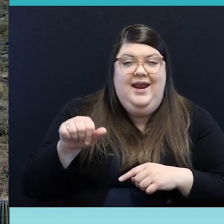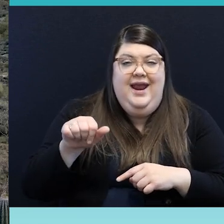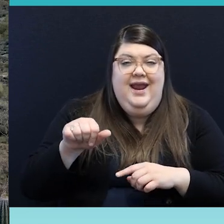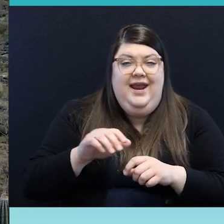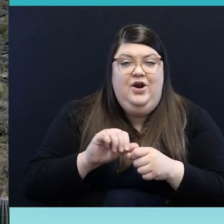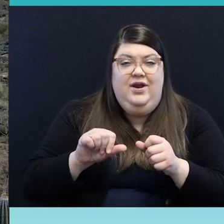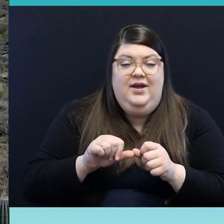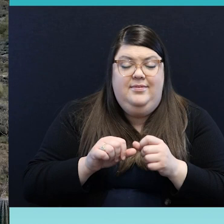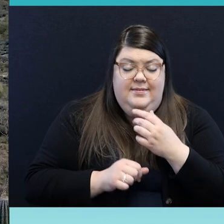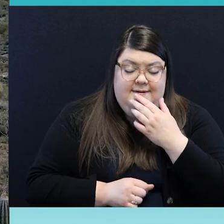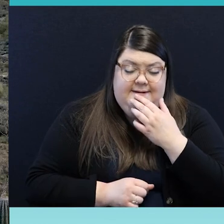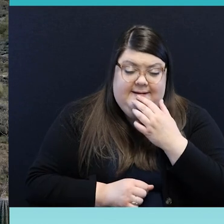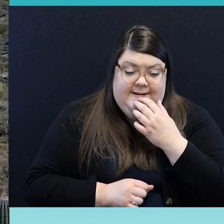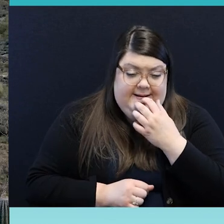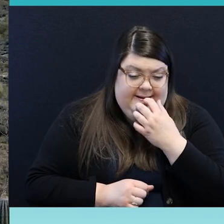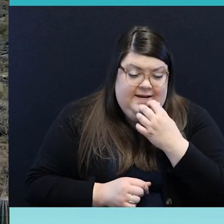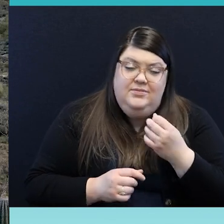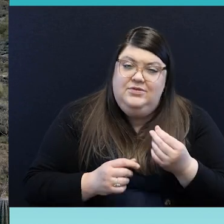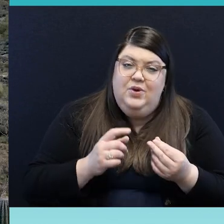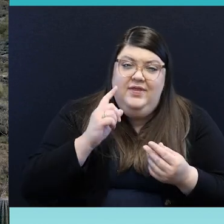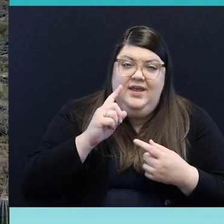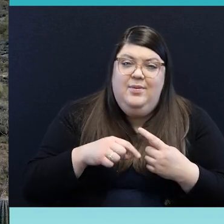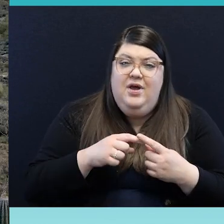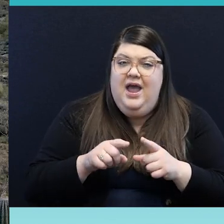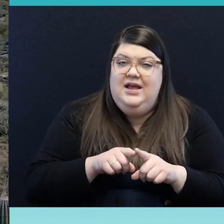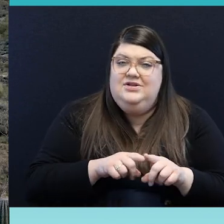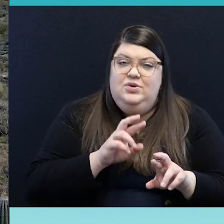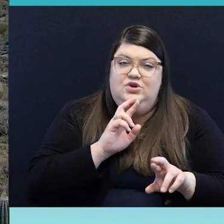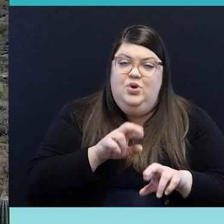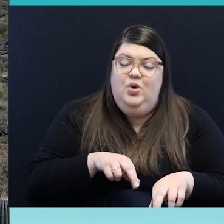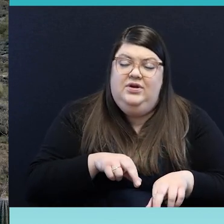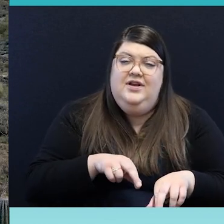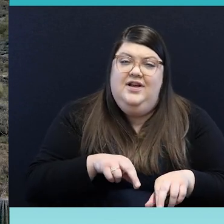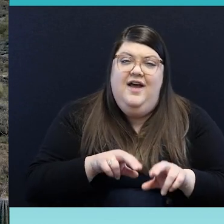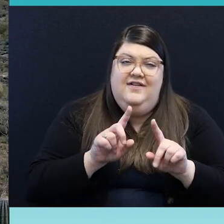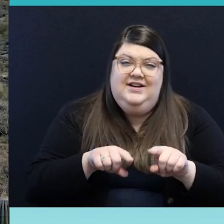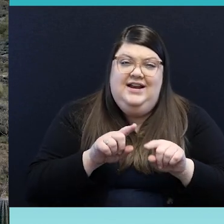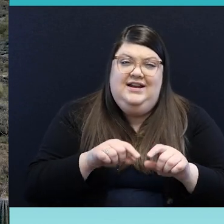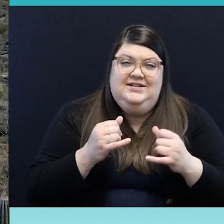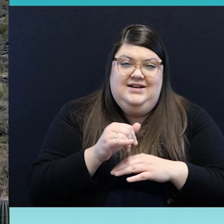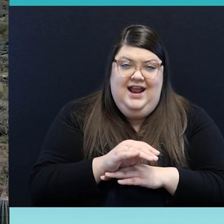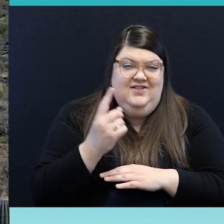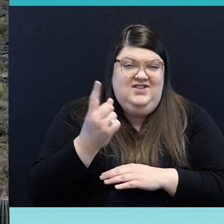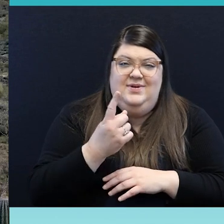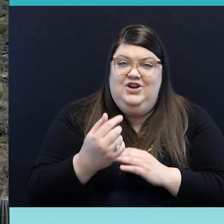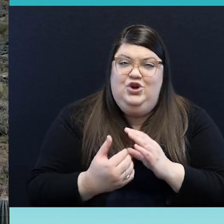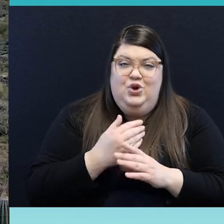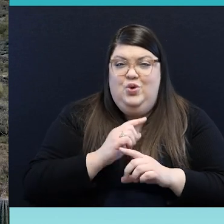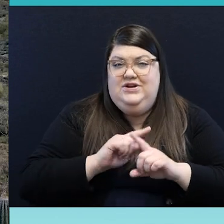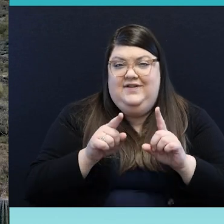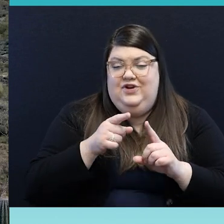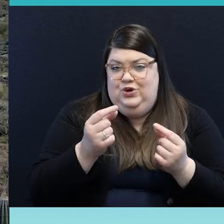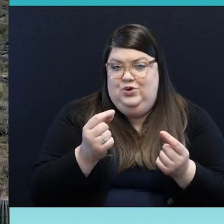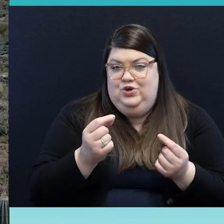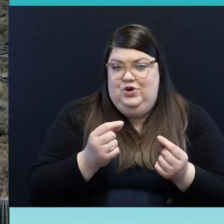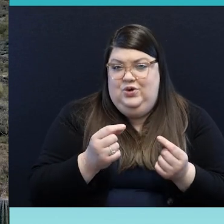place is fine. But as think about, as a result of attending tonight, if there's something new or different you will do as